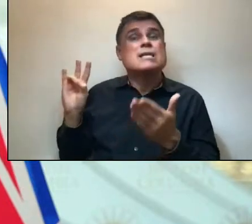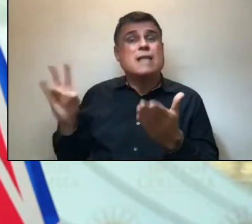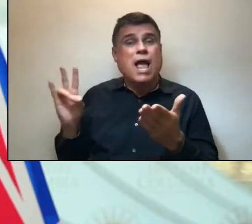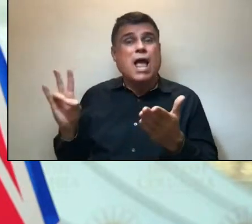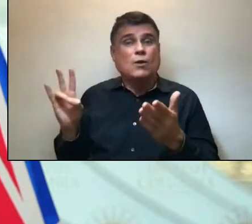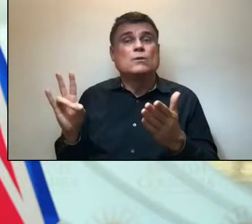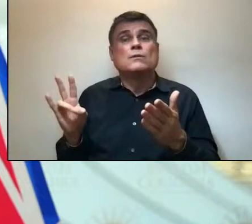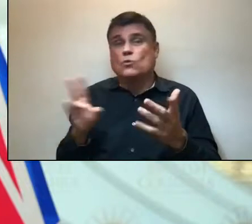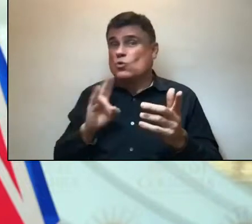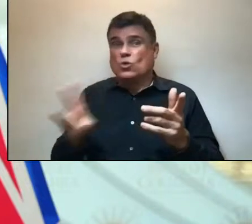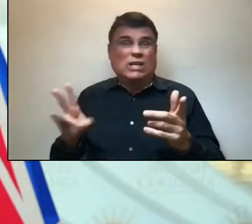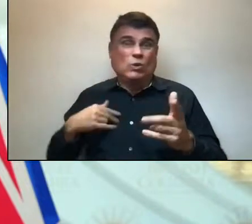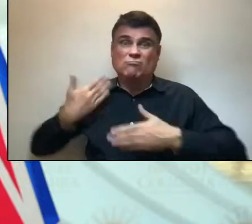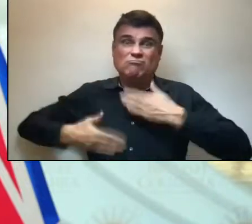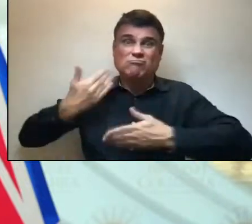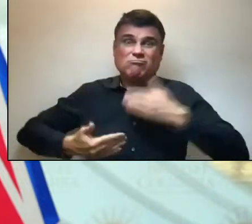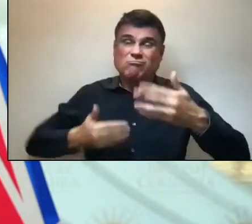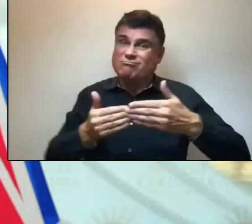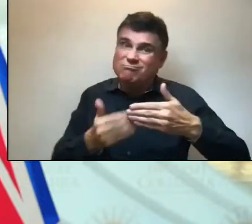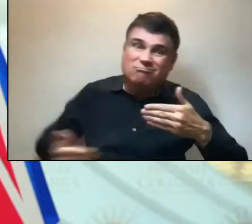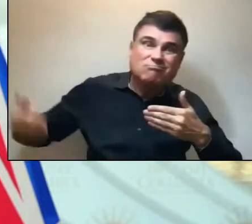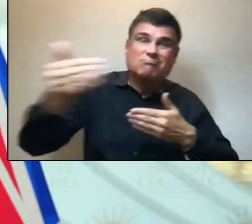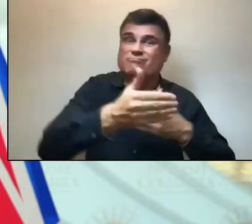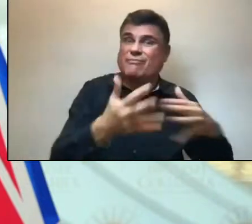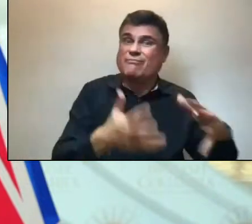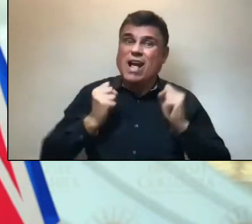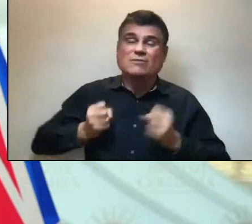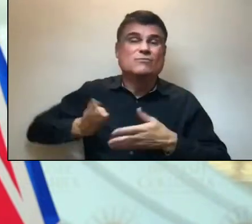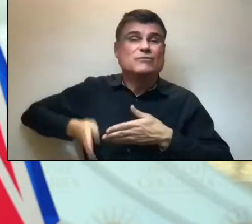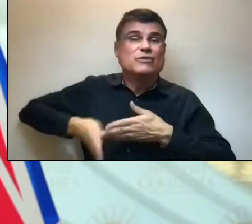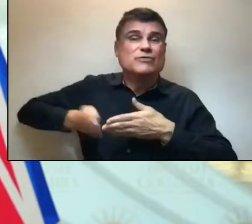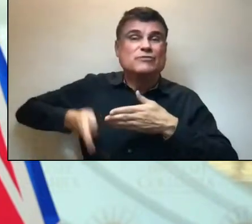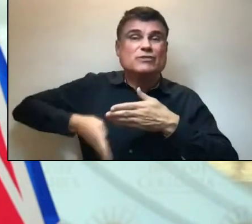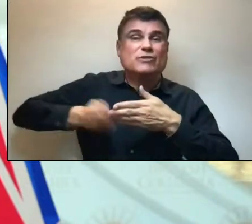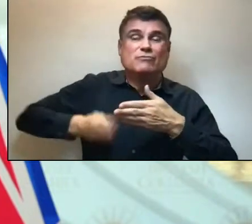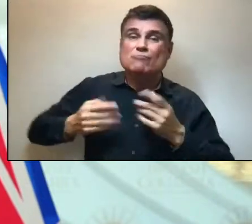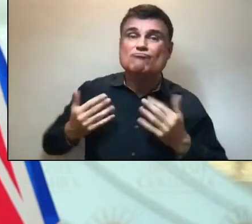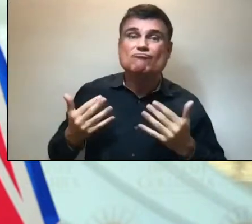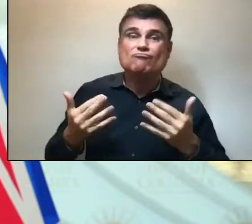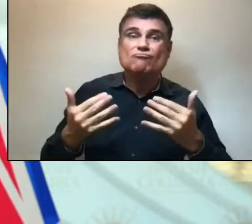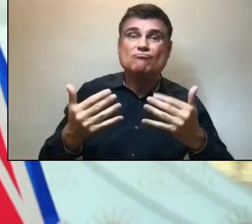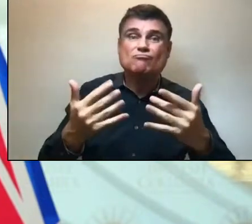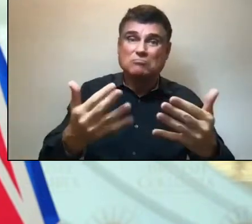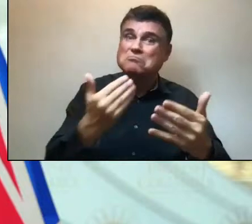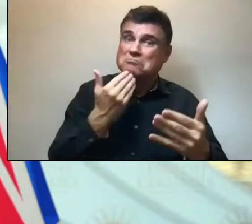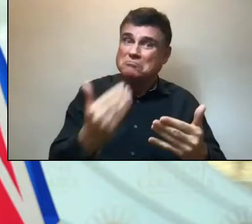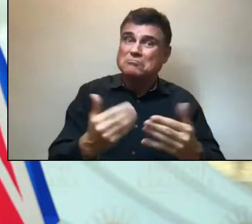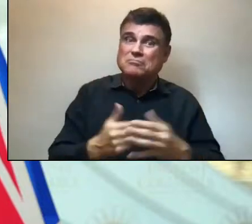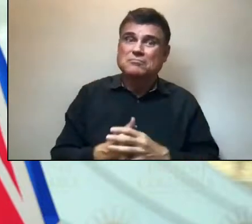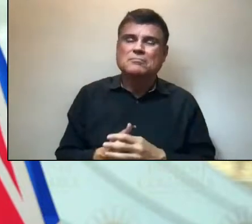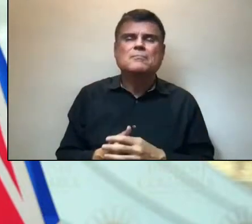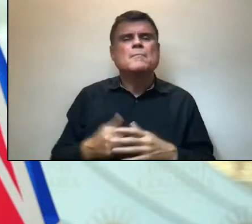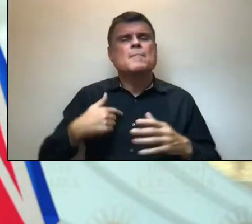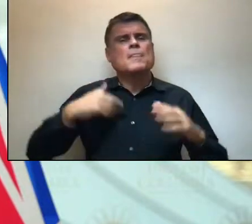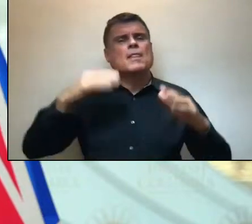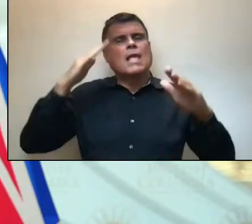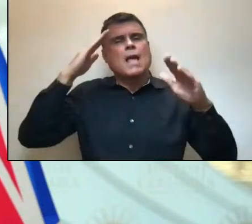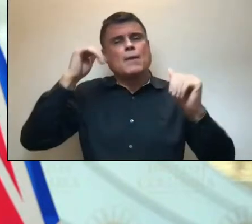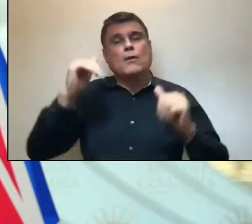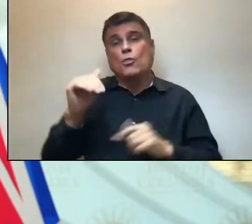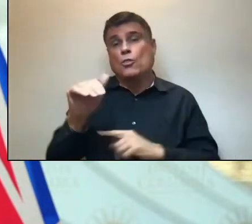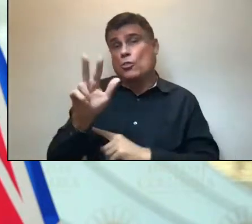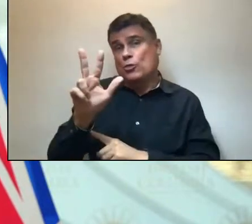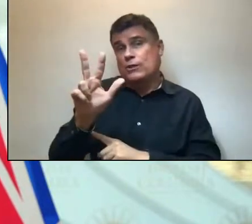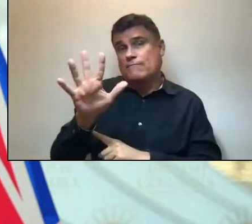expected vaccinations between 7 weeks ago and the end of the year, we are expecting to do 35% better than that, and